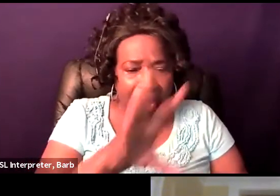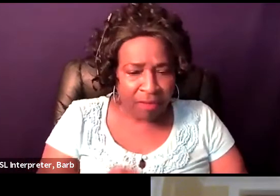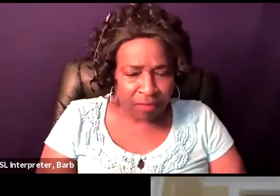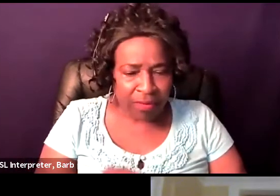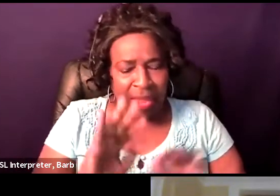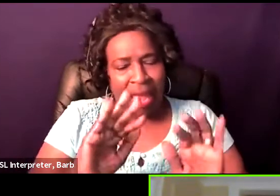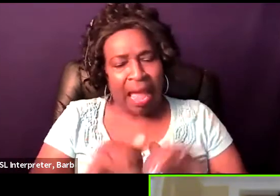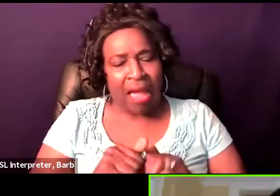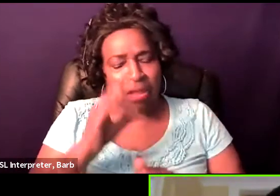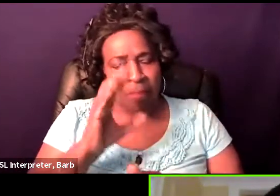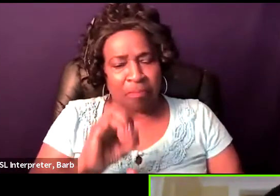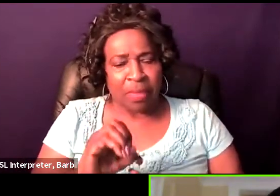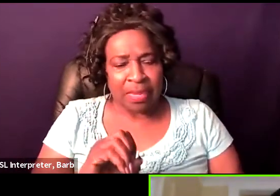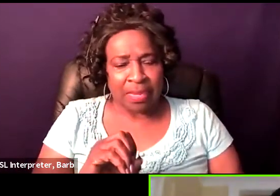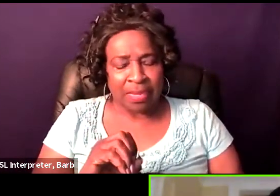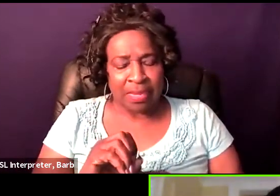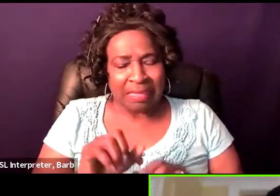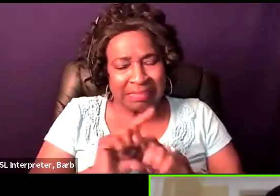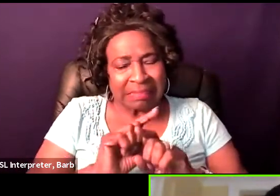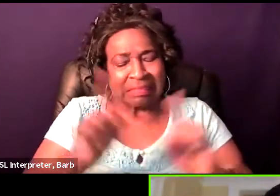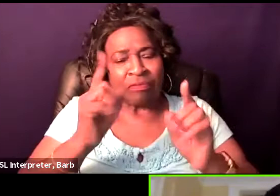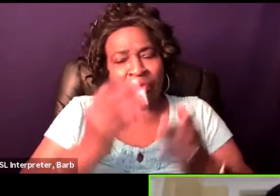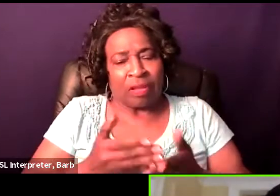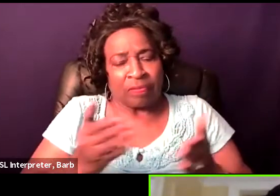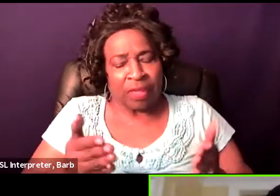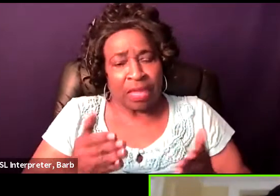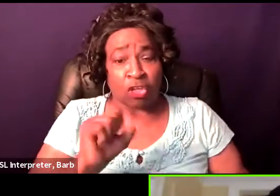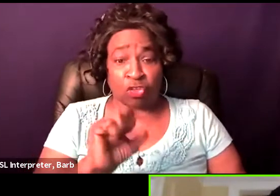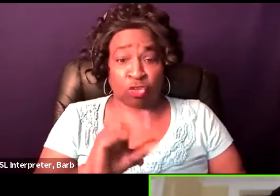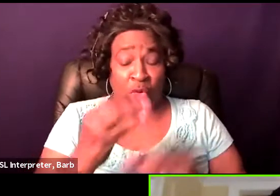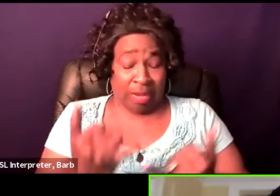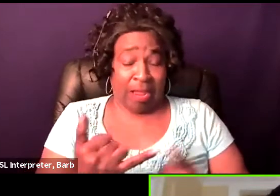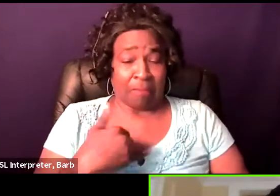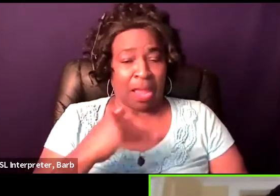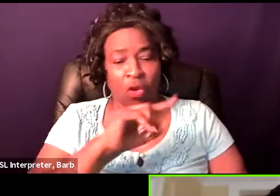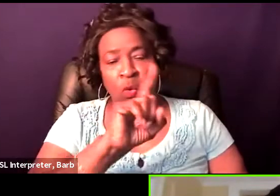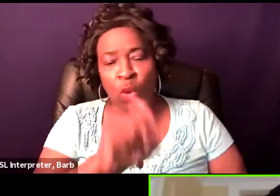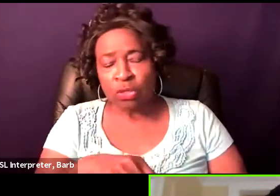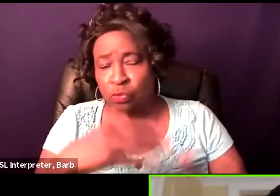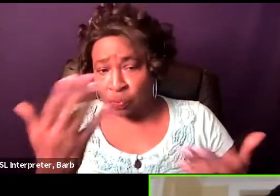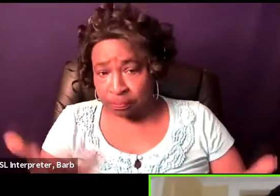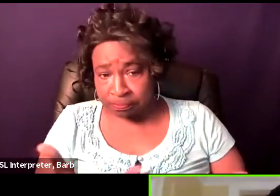if it wasn't a totally different thing? And so my question really is,